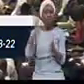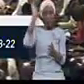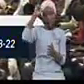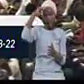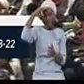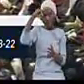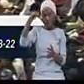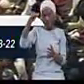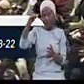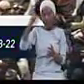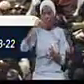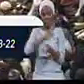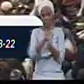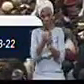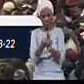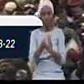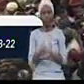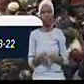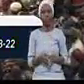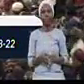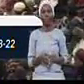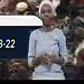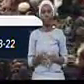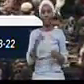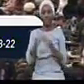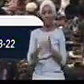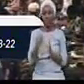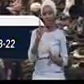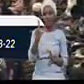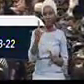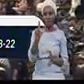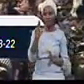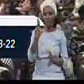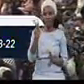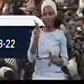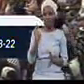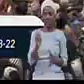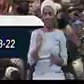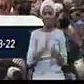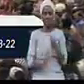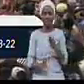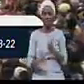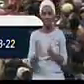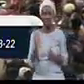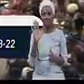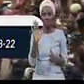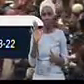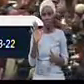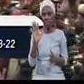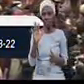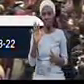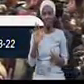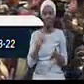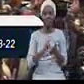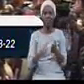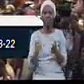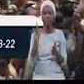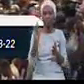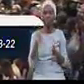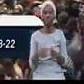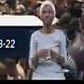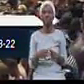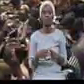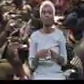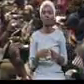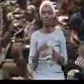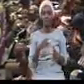to Luke chapter 15. I'm reading from verse 18. Luke chapter 15, verse 18. I will arise